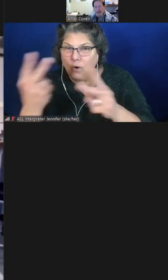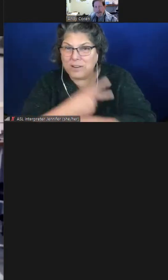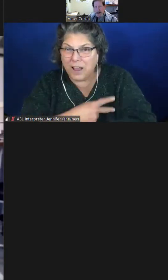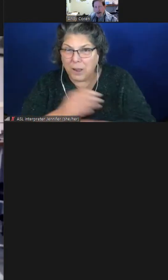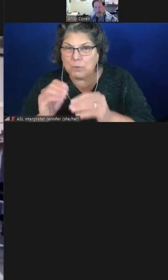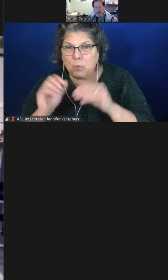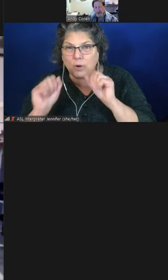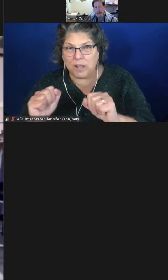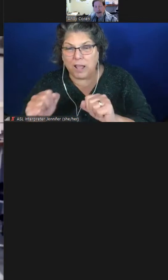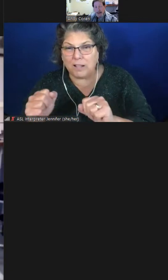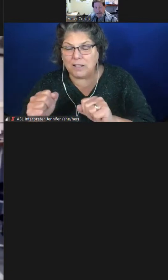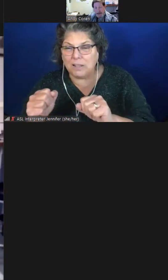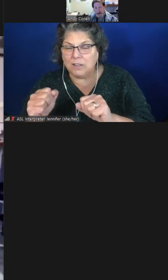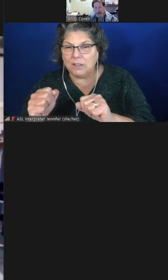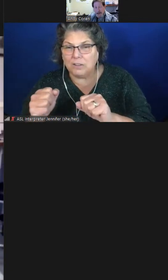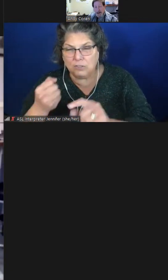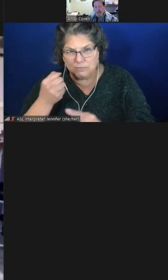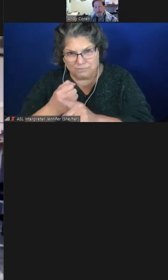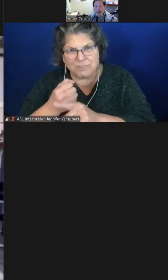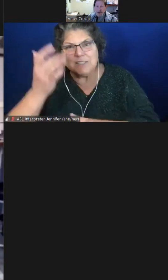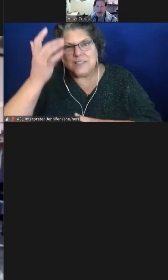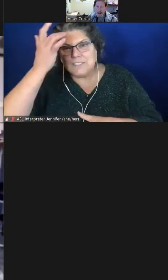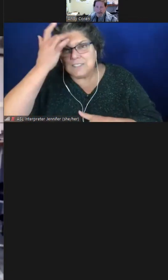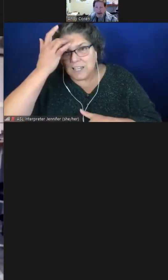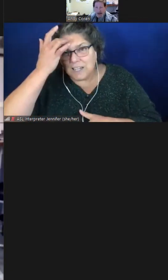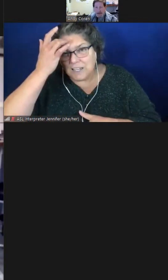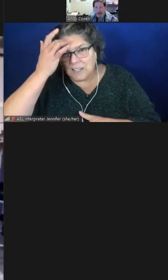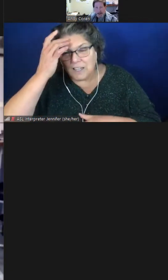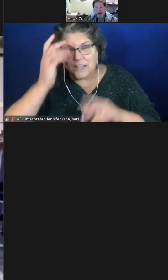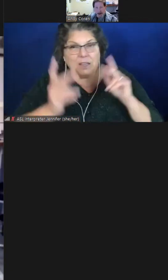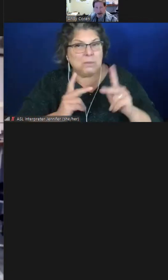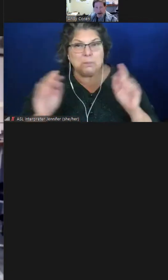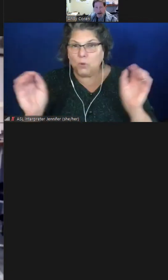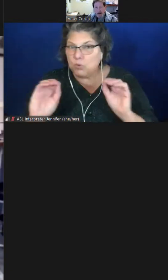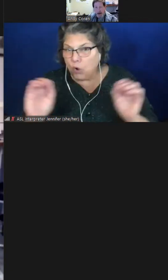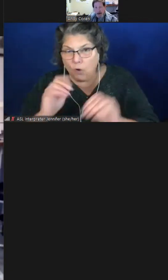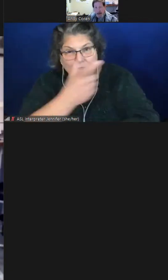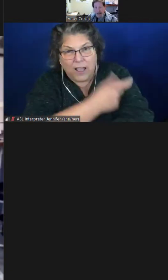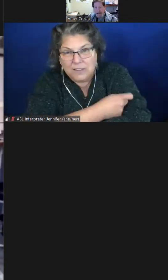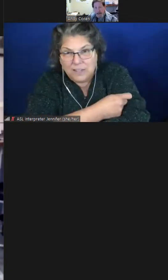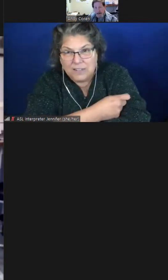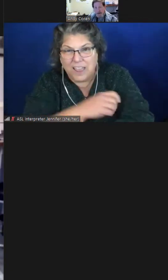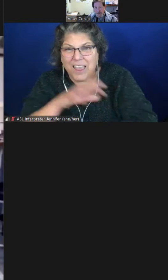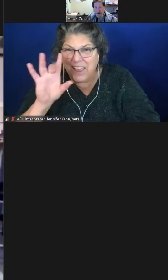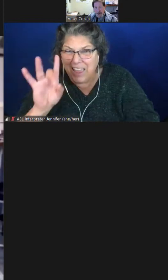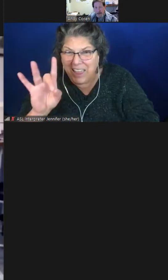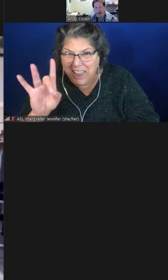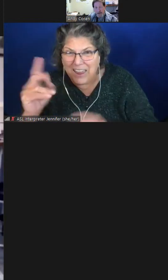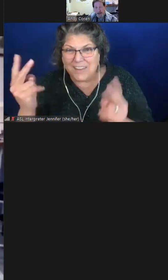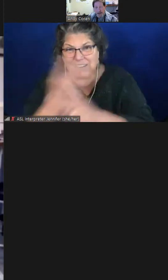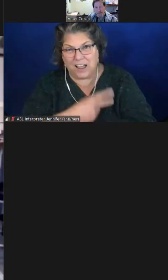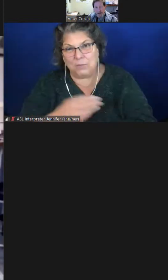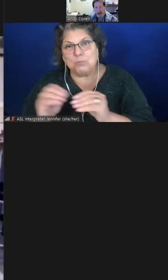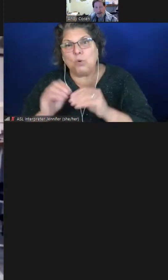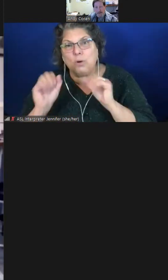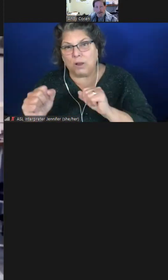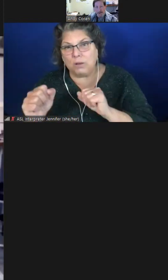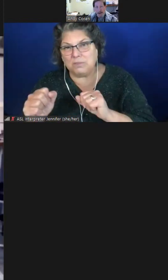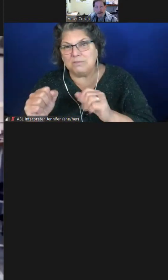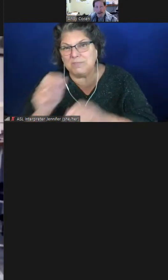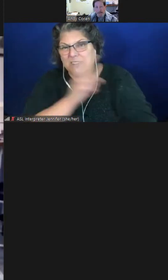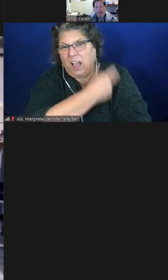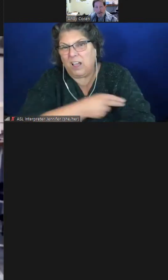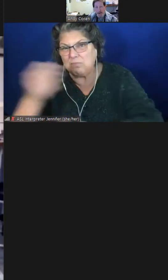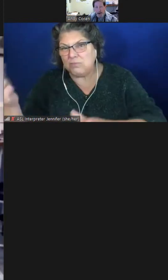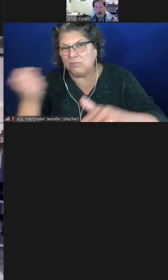likely to have cases. People who are not vaccinated are 8 times more likely to wind up in the